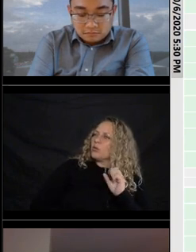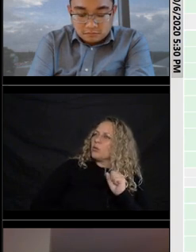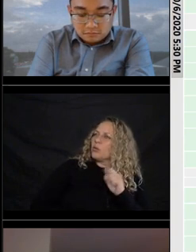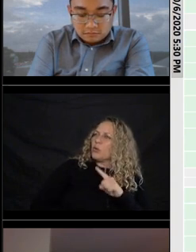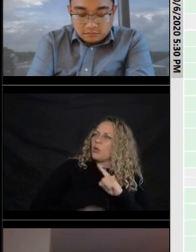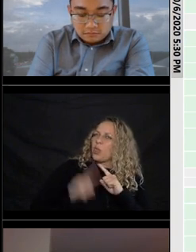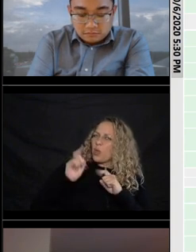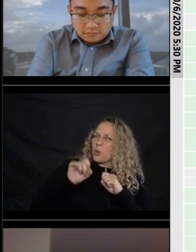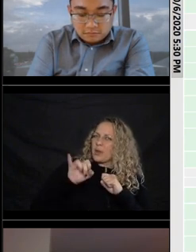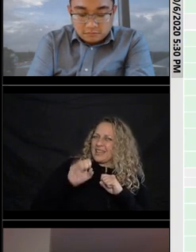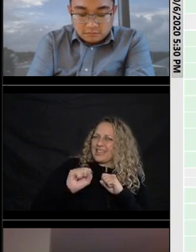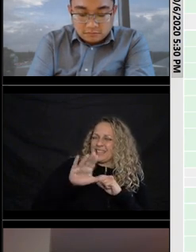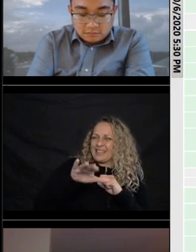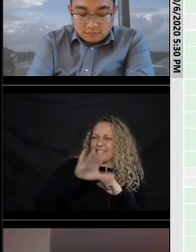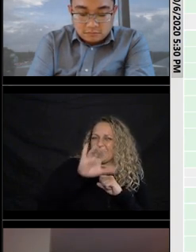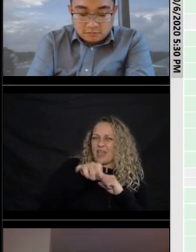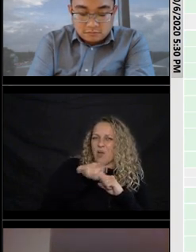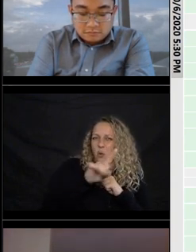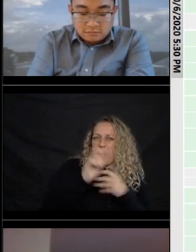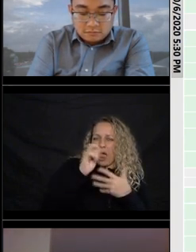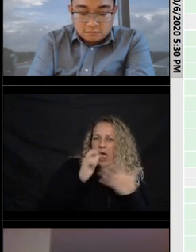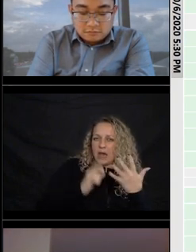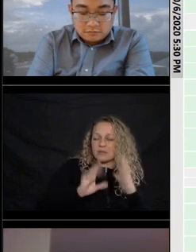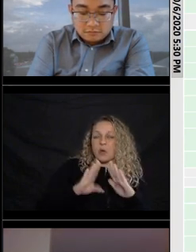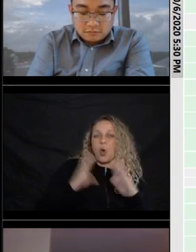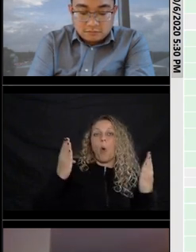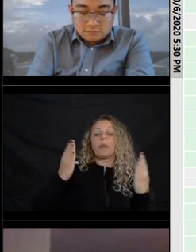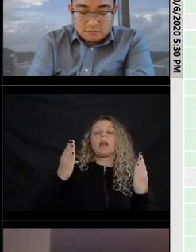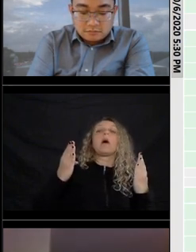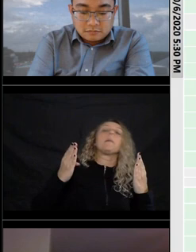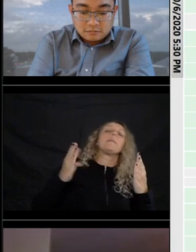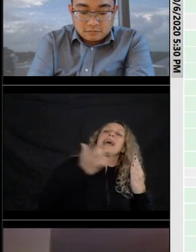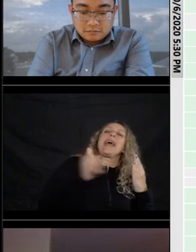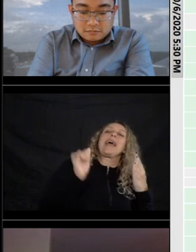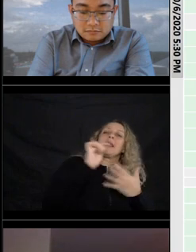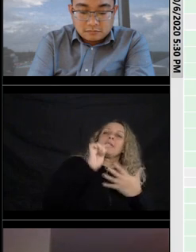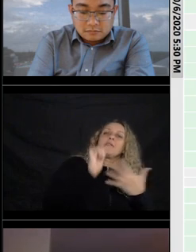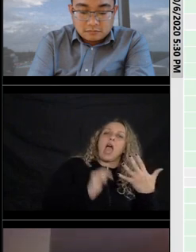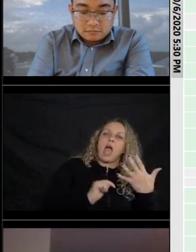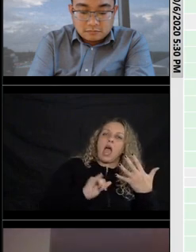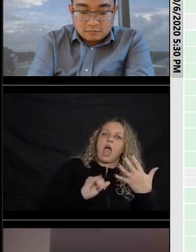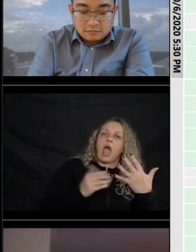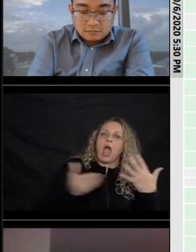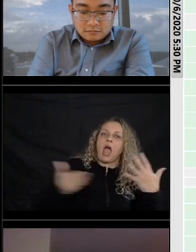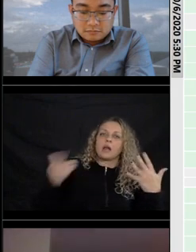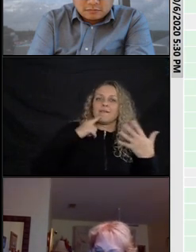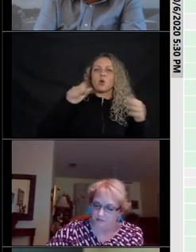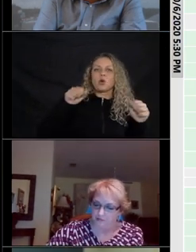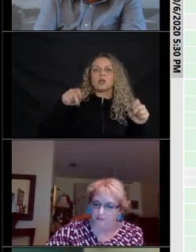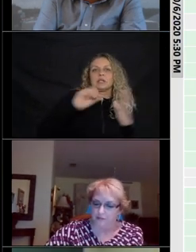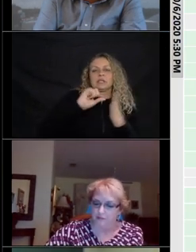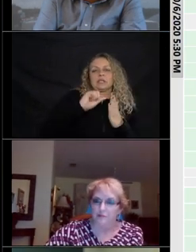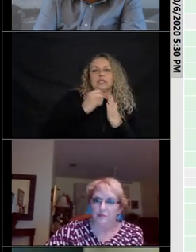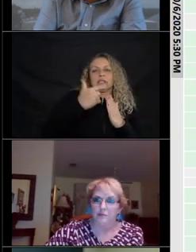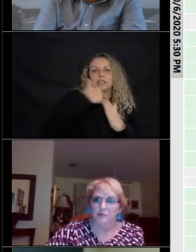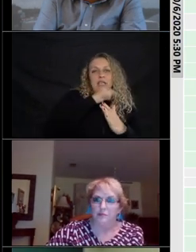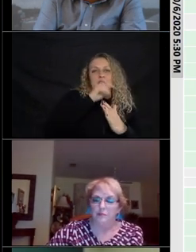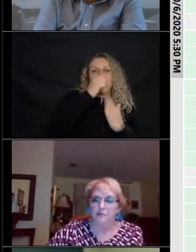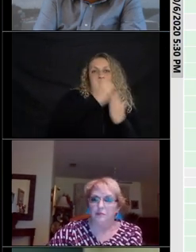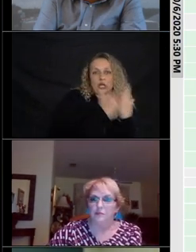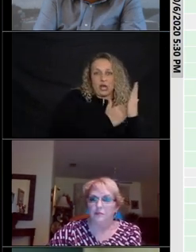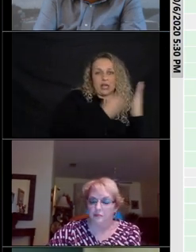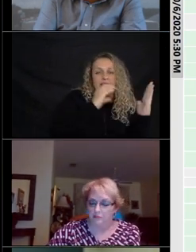the question is that will items be opened up? Is that any of the items for consent agenda or section